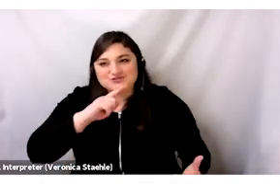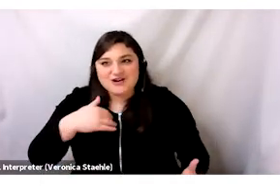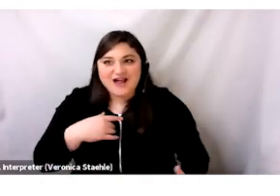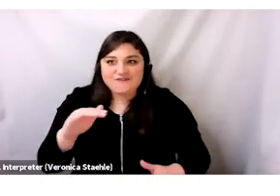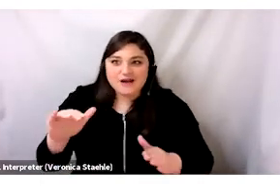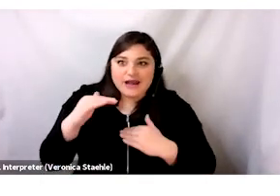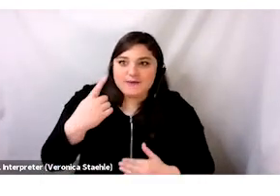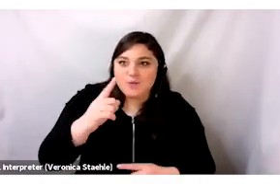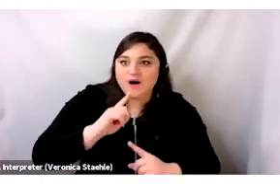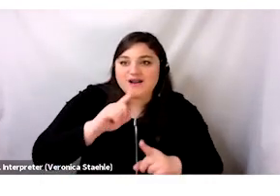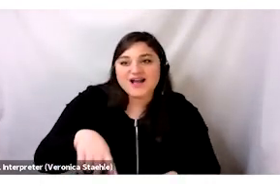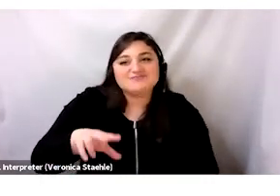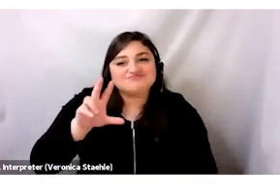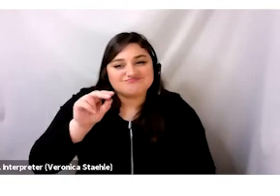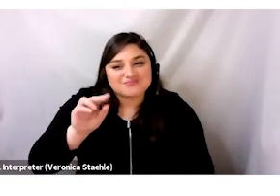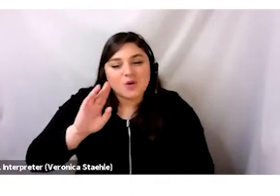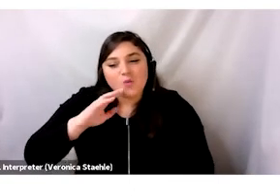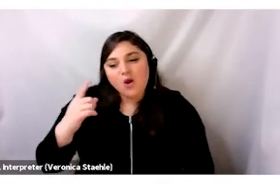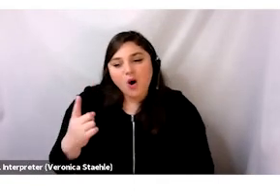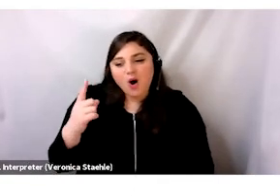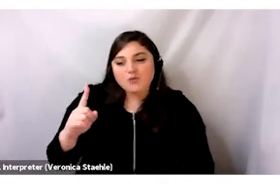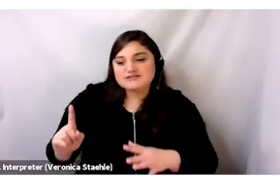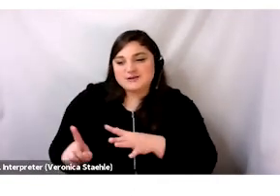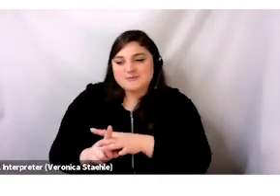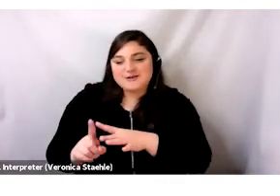there's really any one answer to this other than